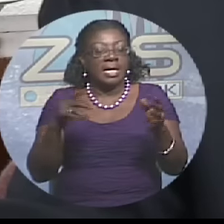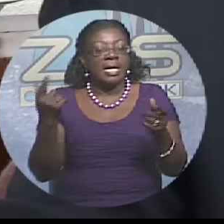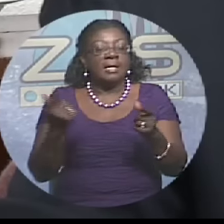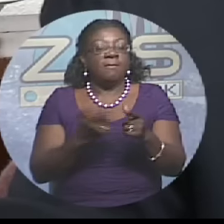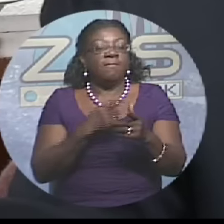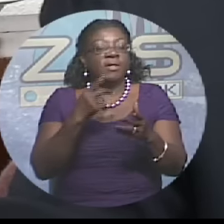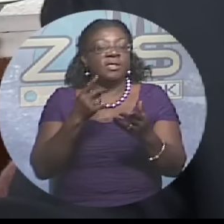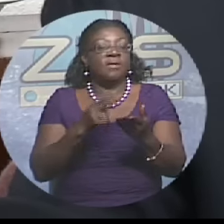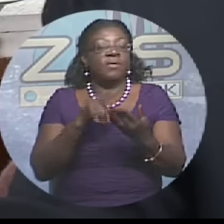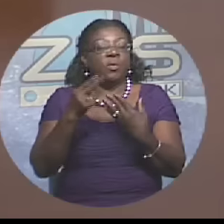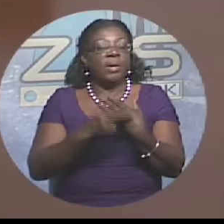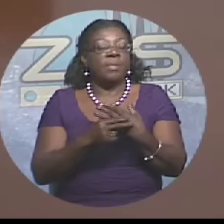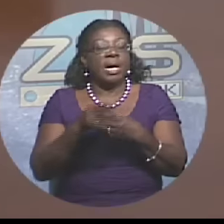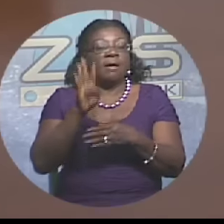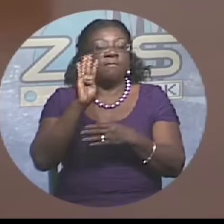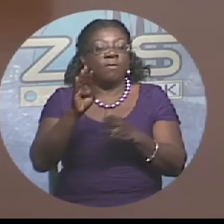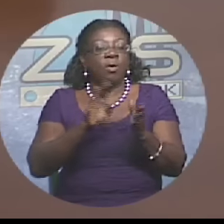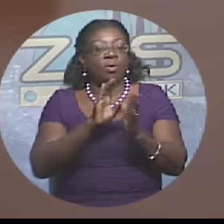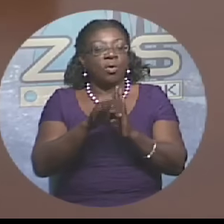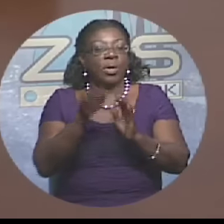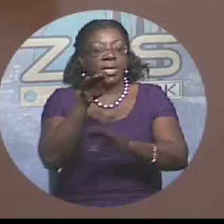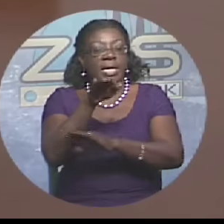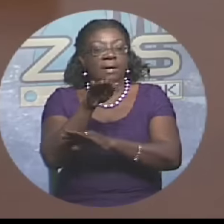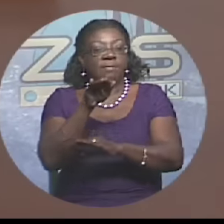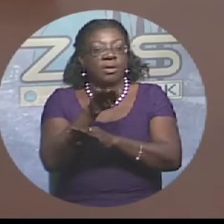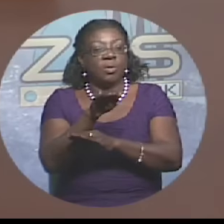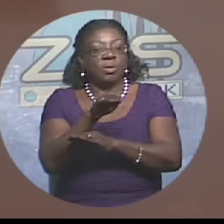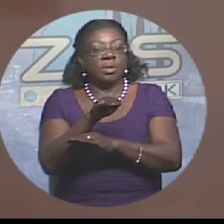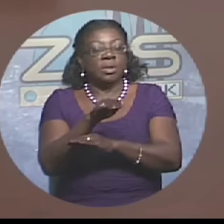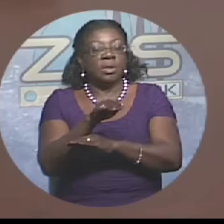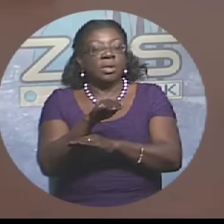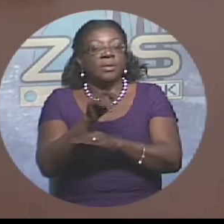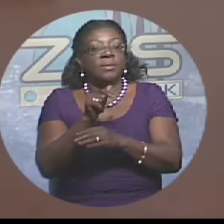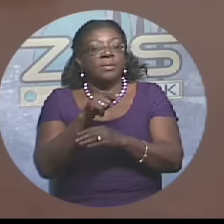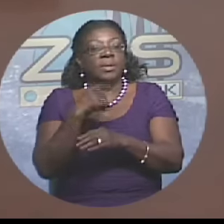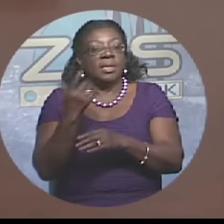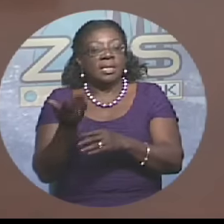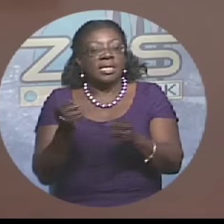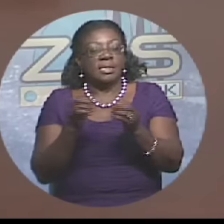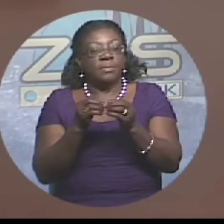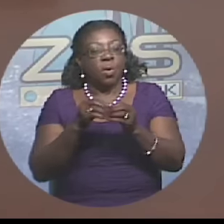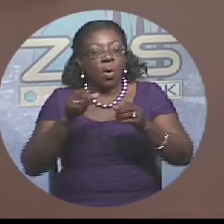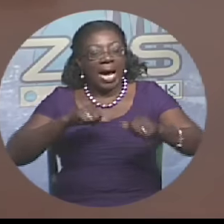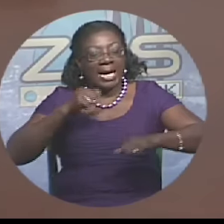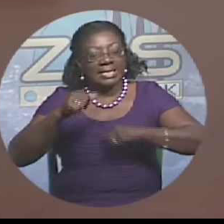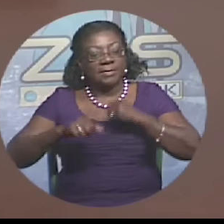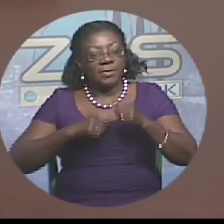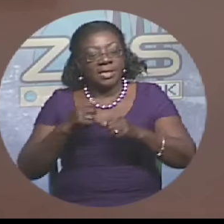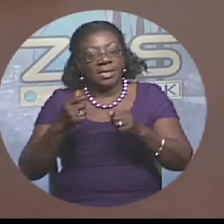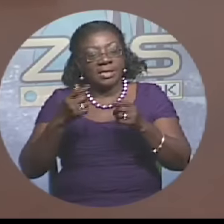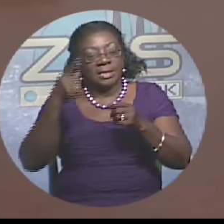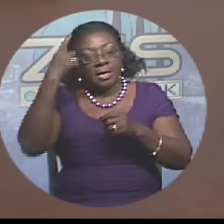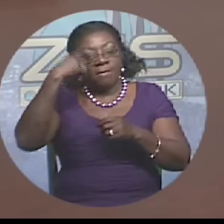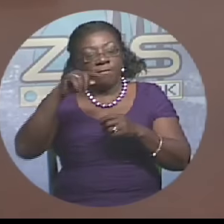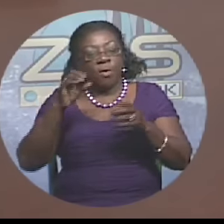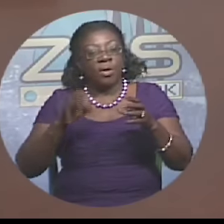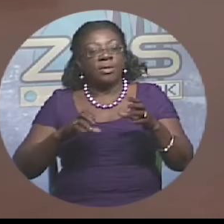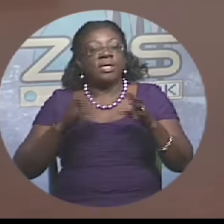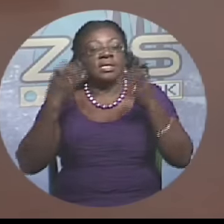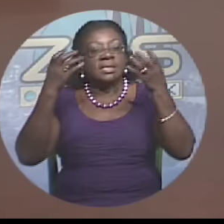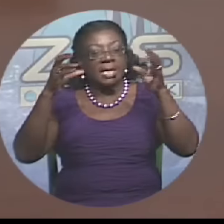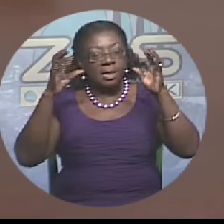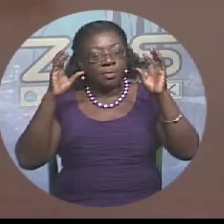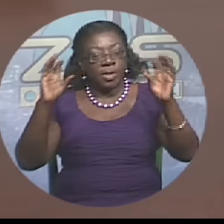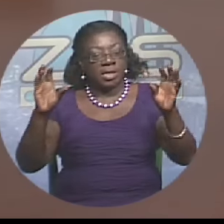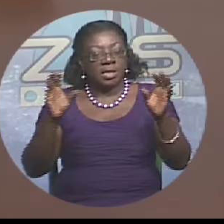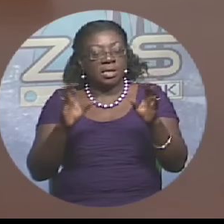at 4 p.m. Pegged as the high mark to the week's event is a recognition and award ceremony of some